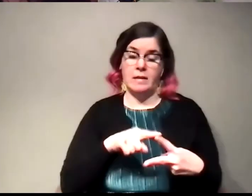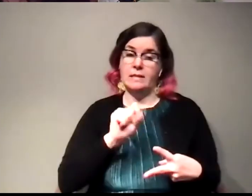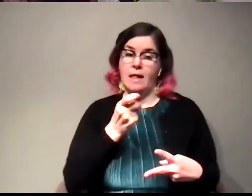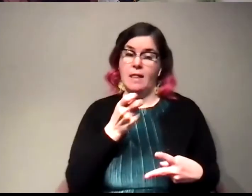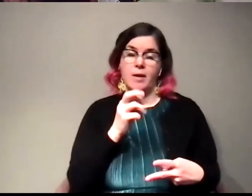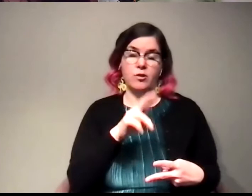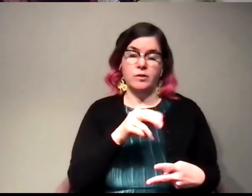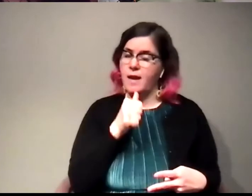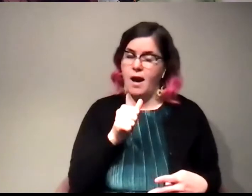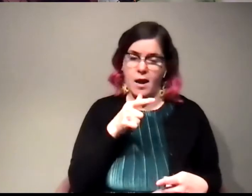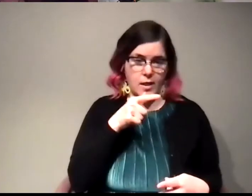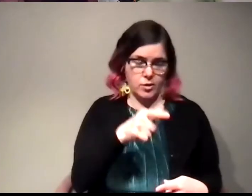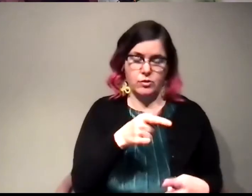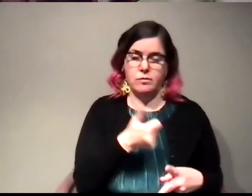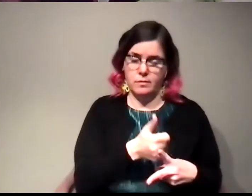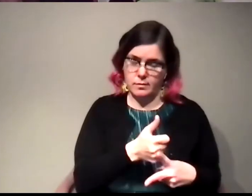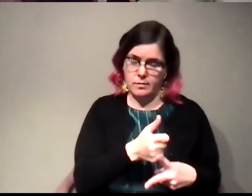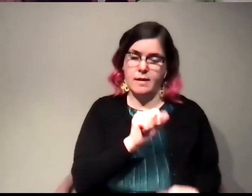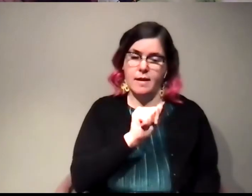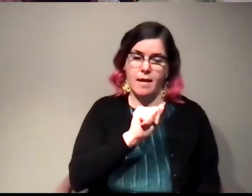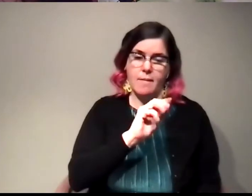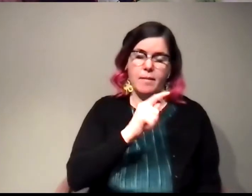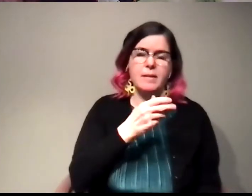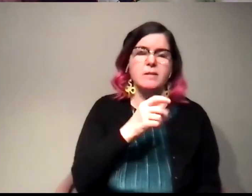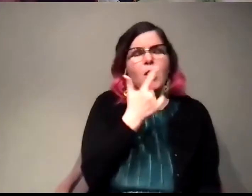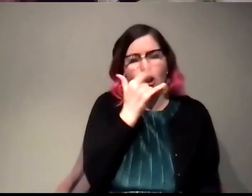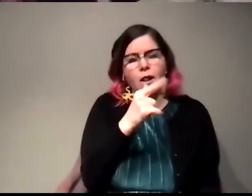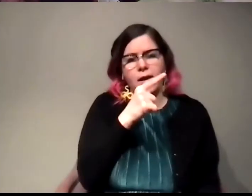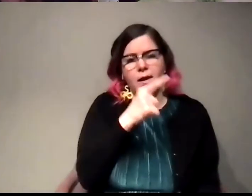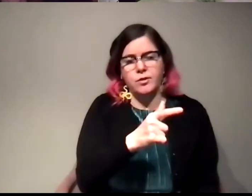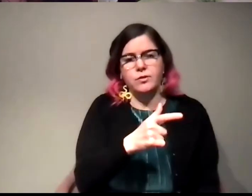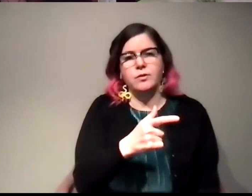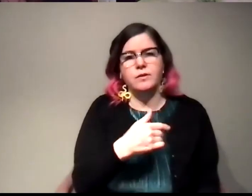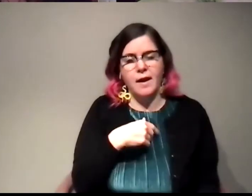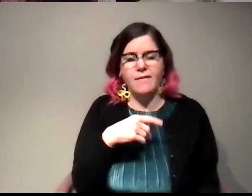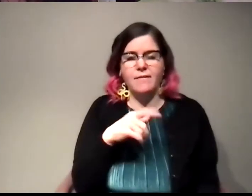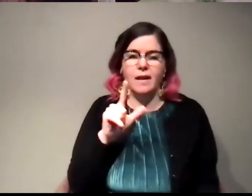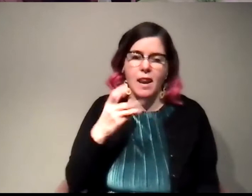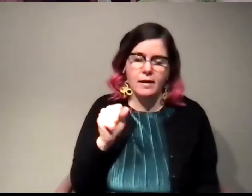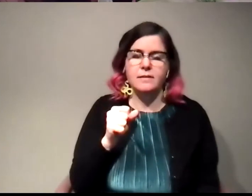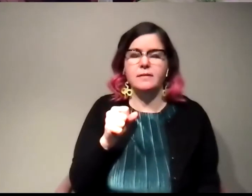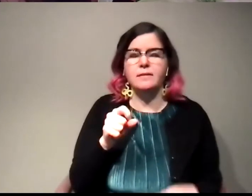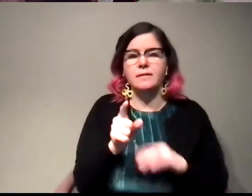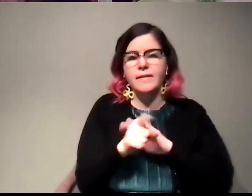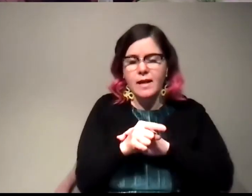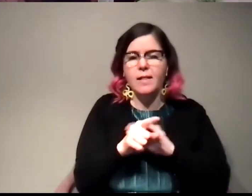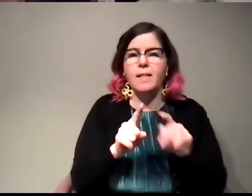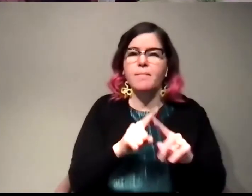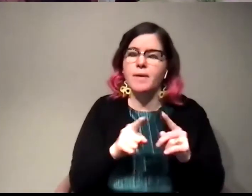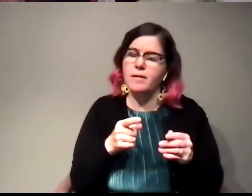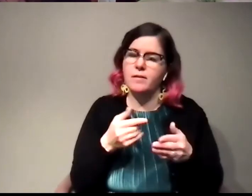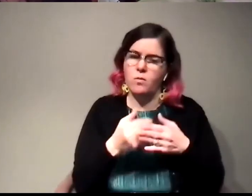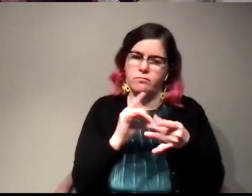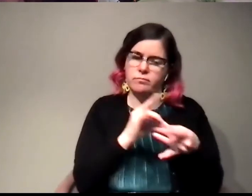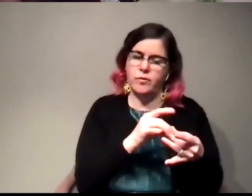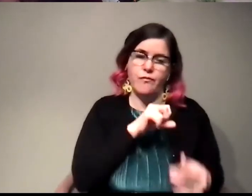also amphibians like frogs, and they do look like lizards. You know, they've got their little four legs and their tails, but they are not. They're much more closely related to